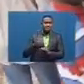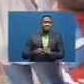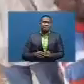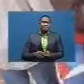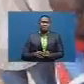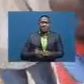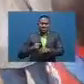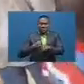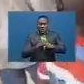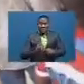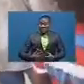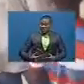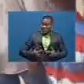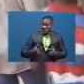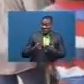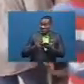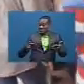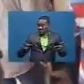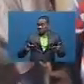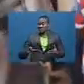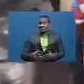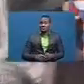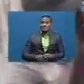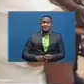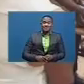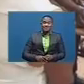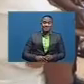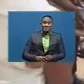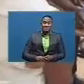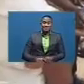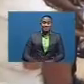and property, and enforce minimum standard of electrical wiring on premises.